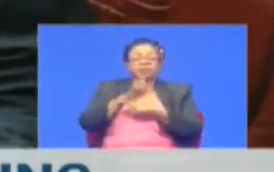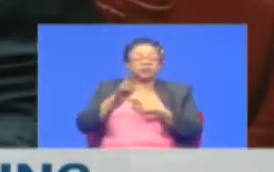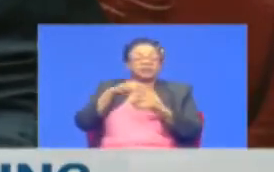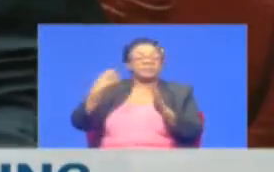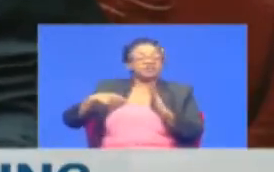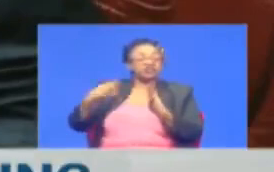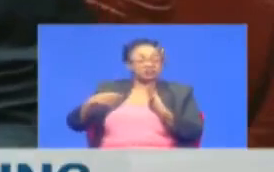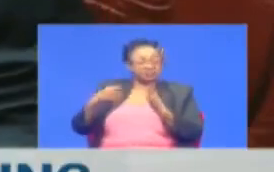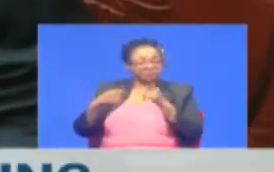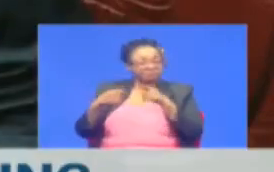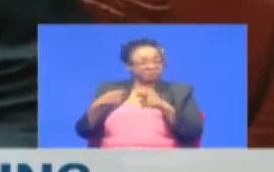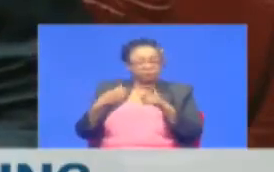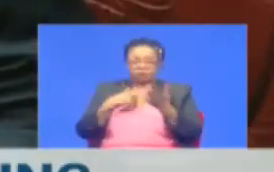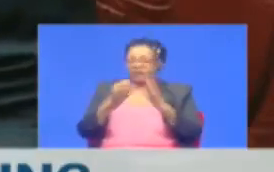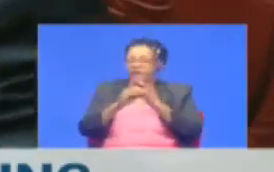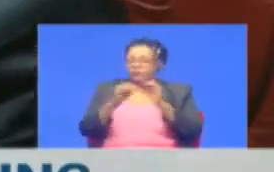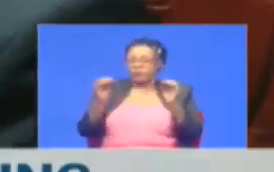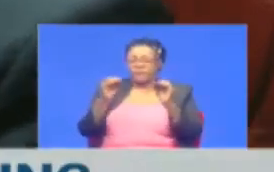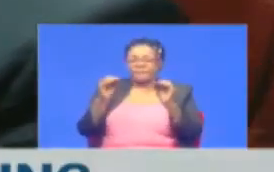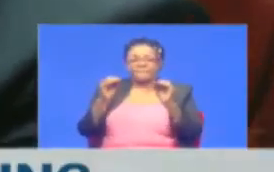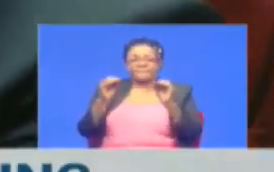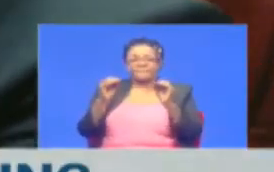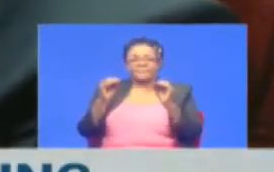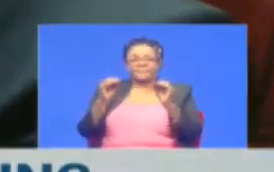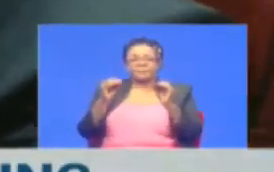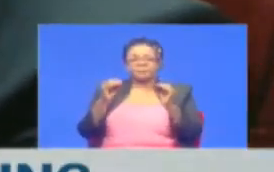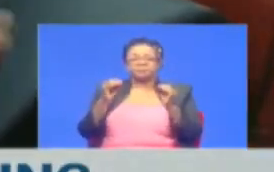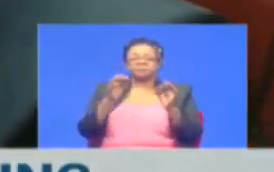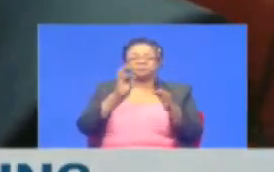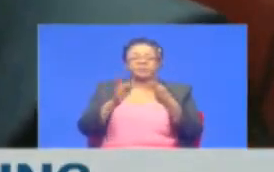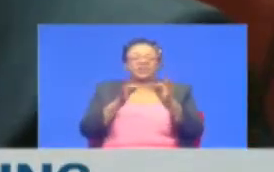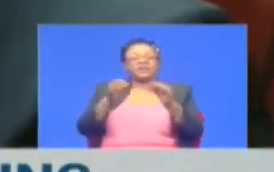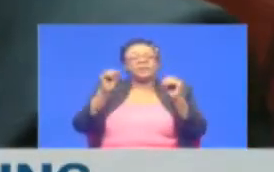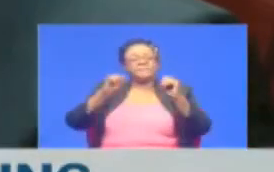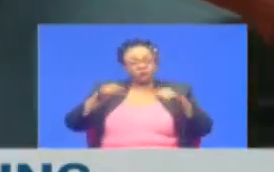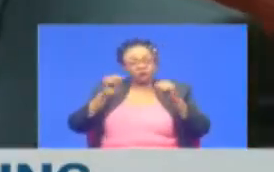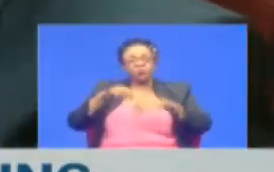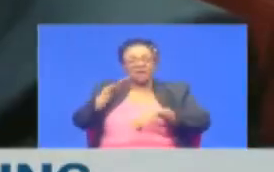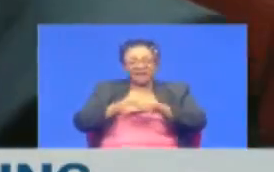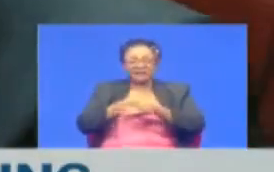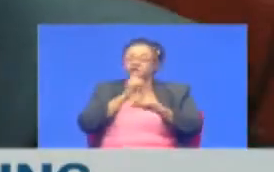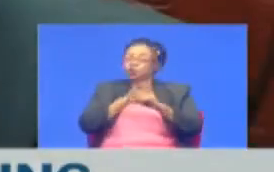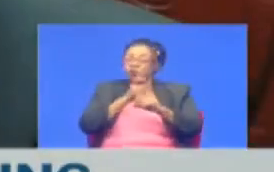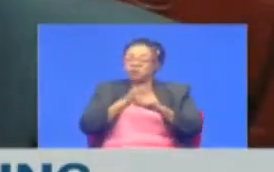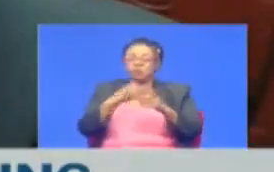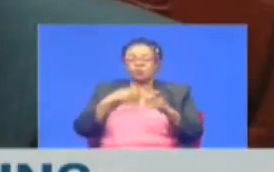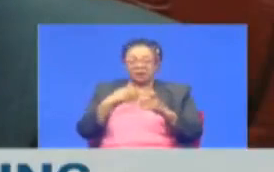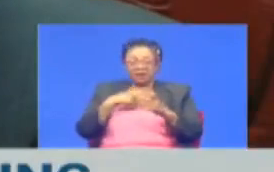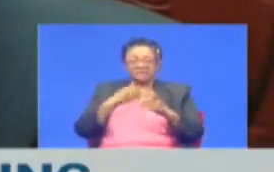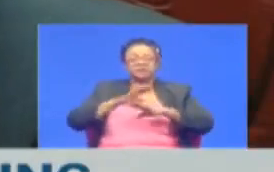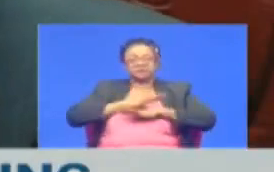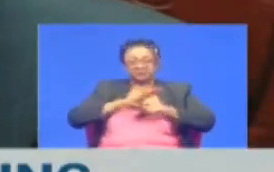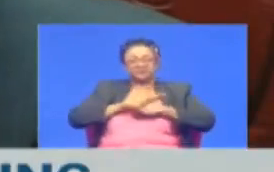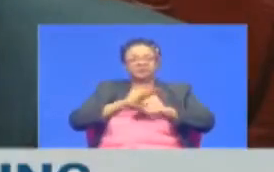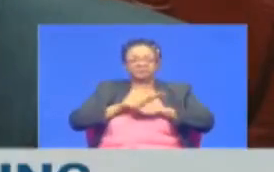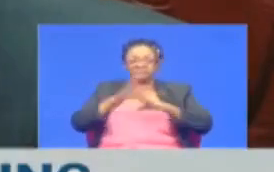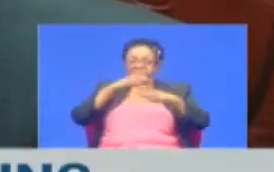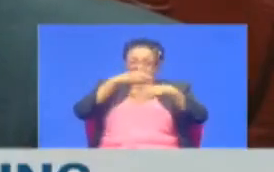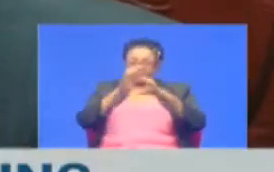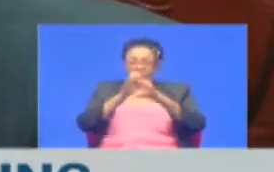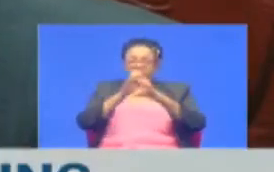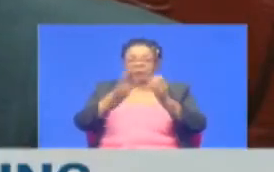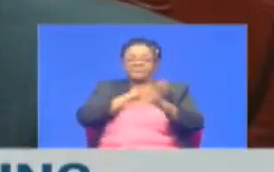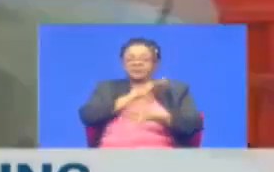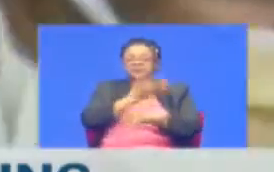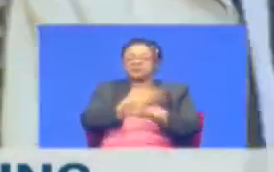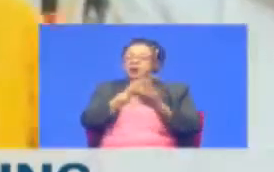kits, because the Americans blocked us. So if we could get the reagents, we have a sufficient testing capacity